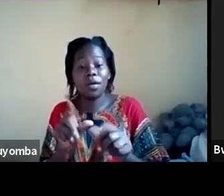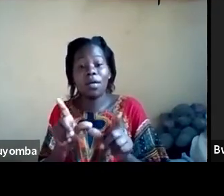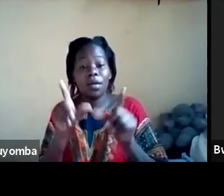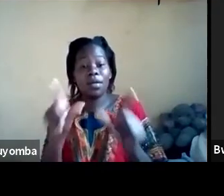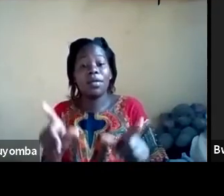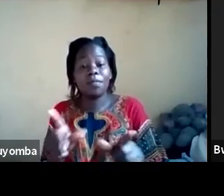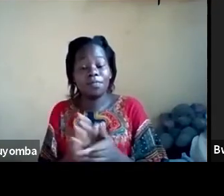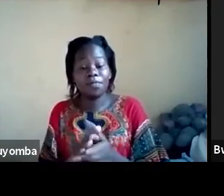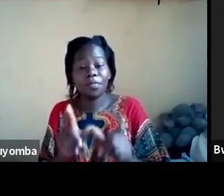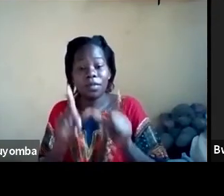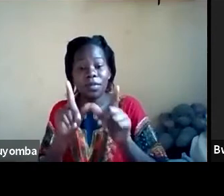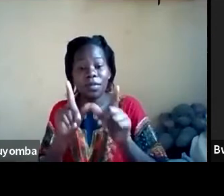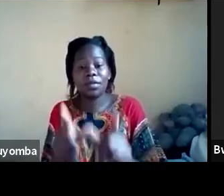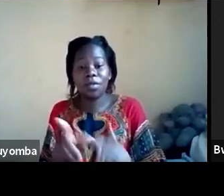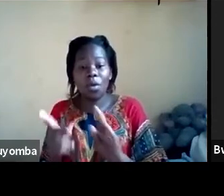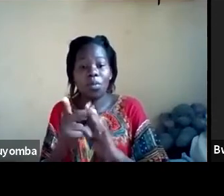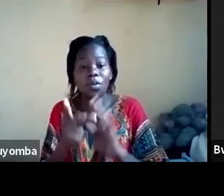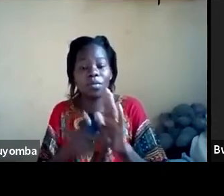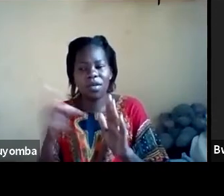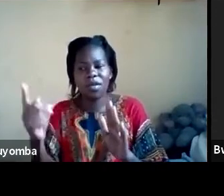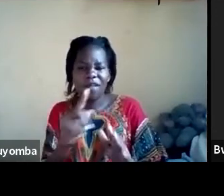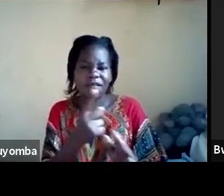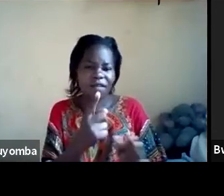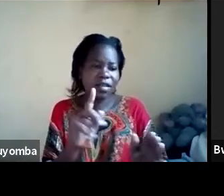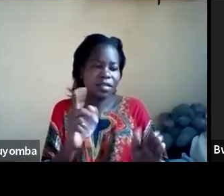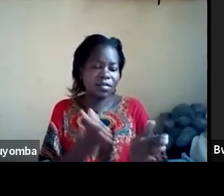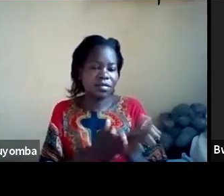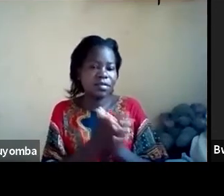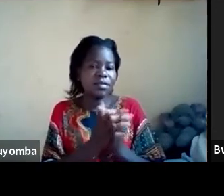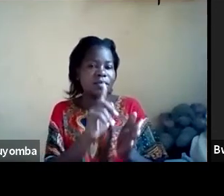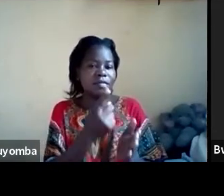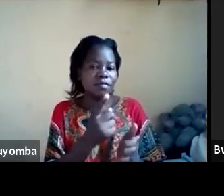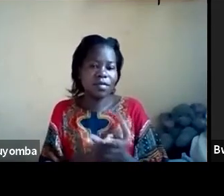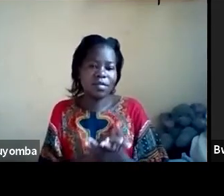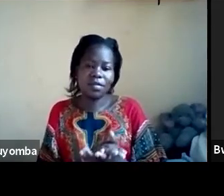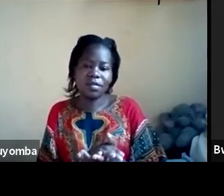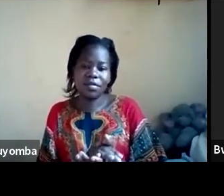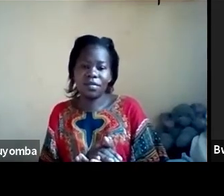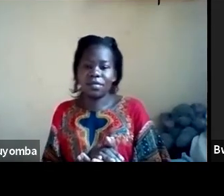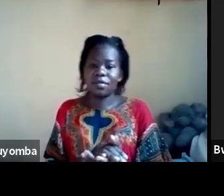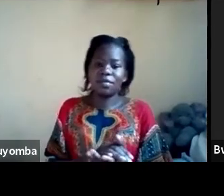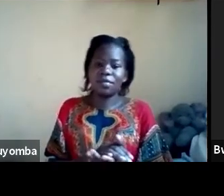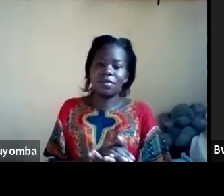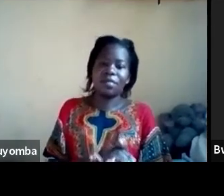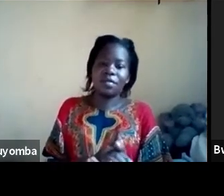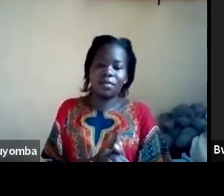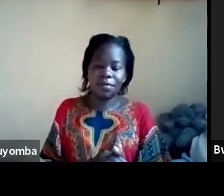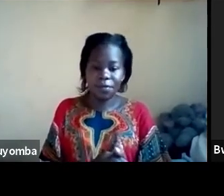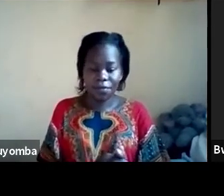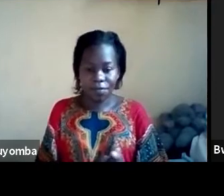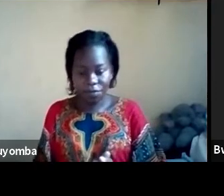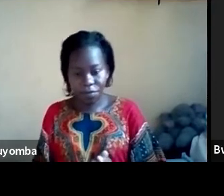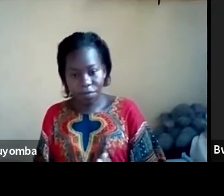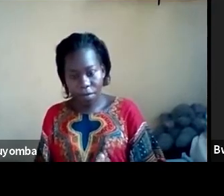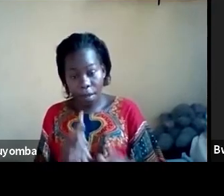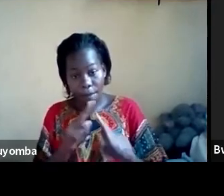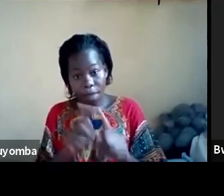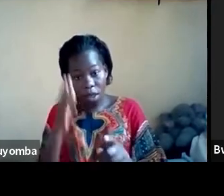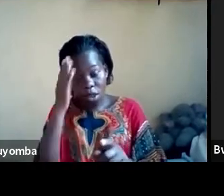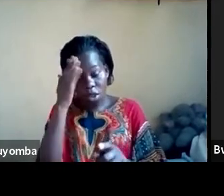serve. You apply properly for a license without using shortcuts, but following the right protocols and all that. But you know, the principle is